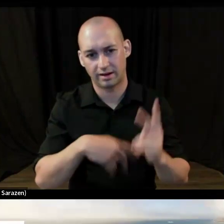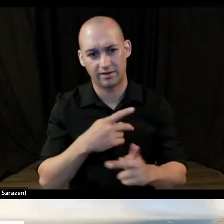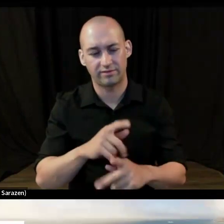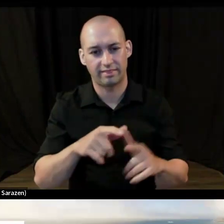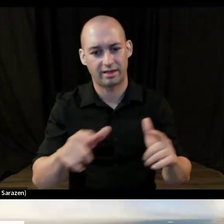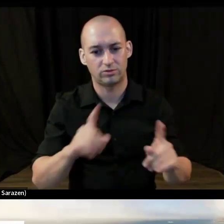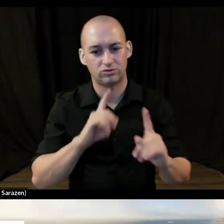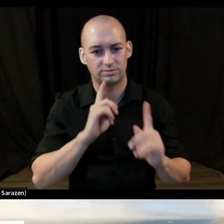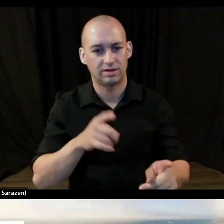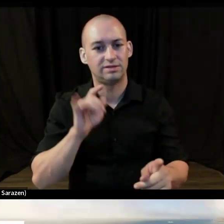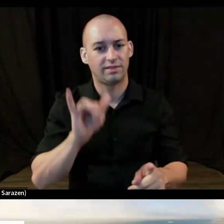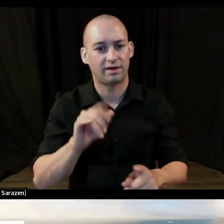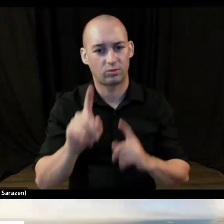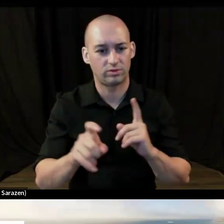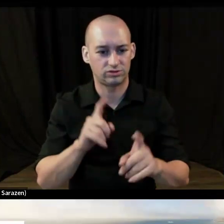that question.